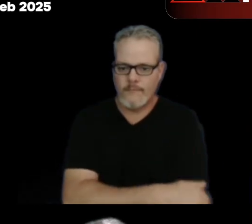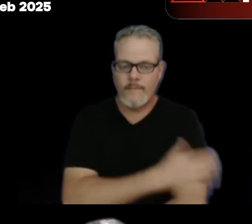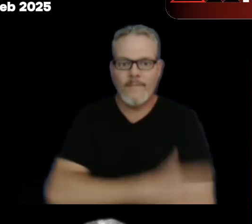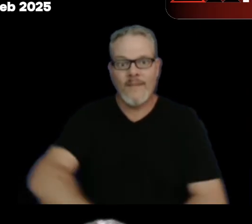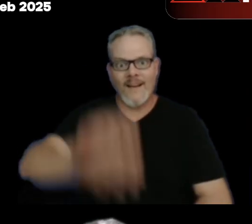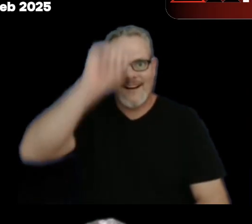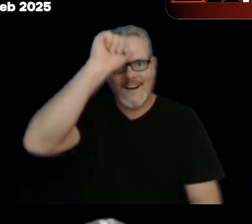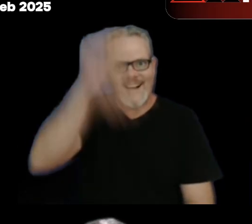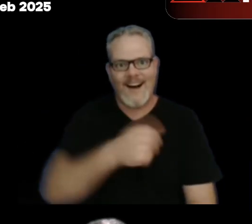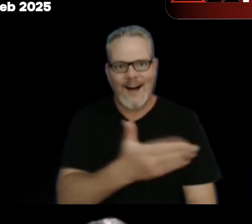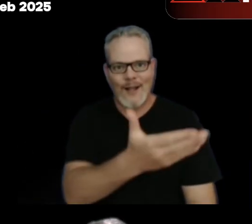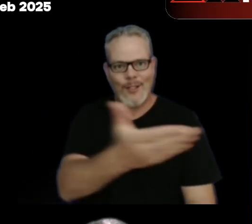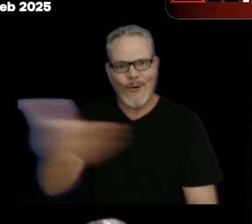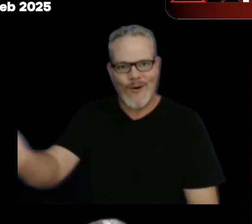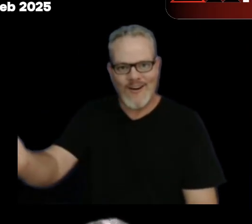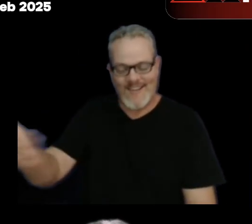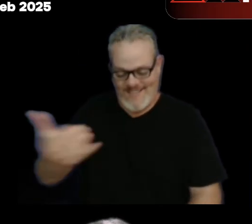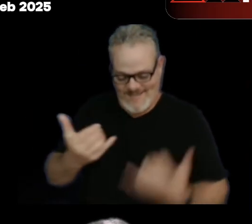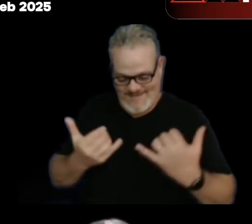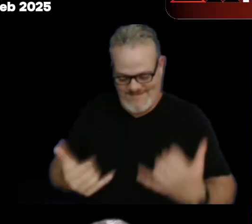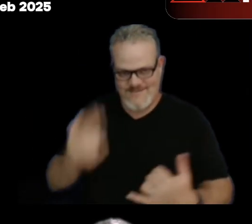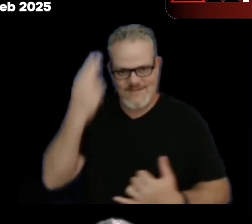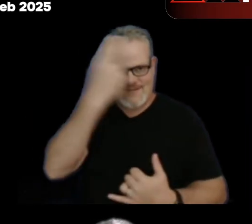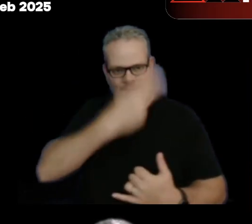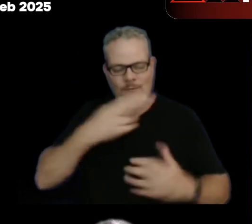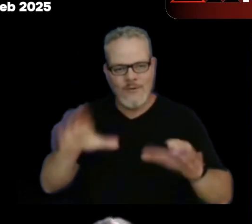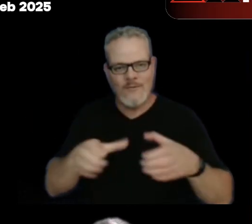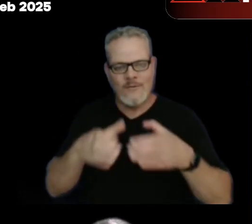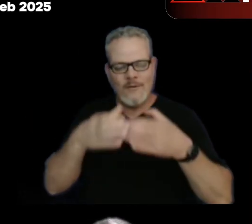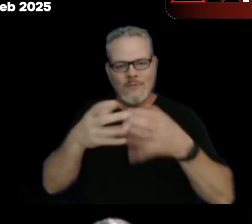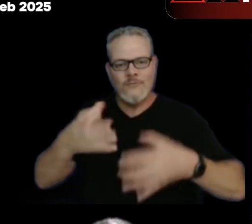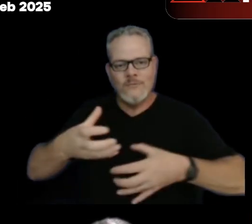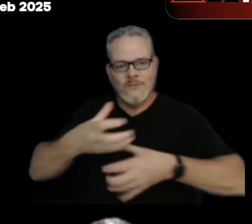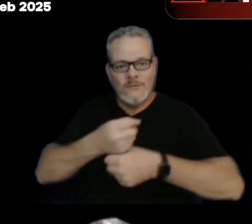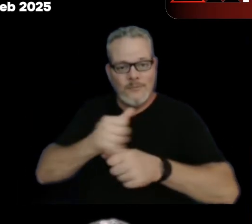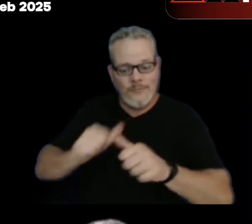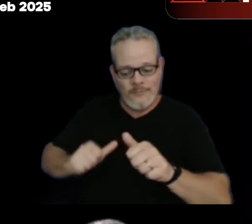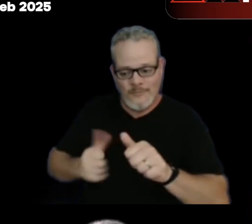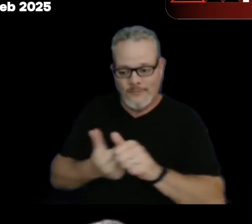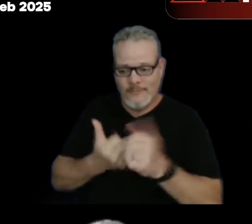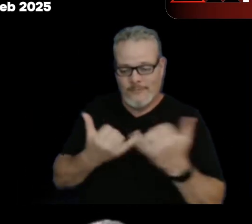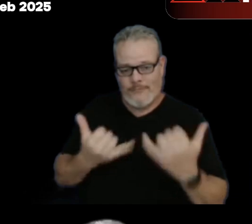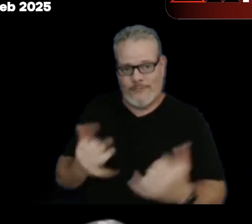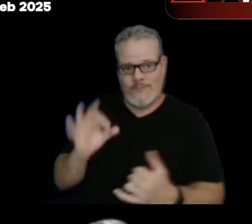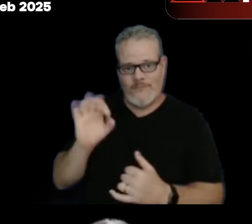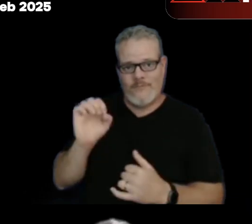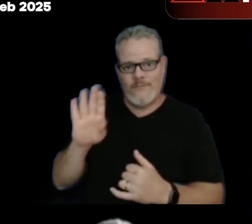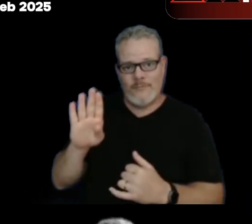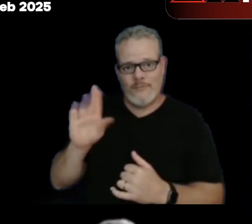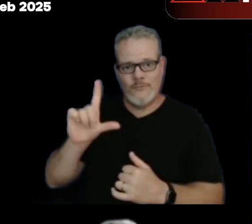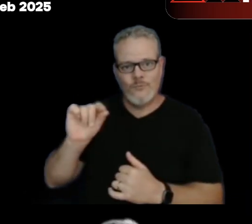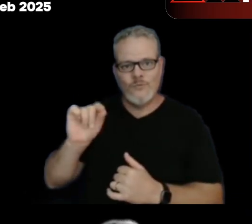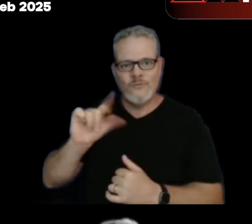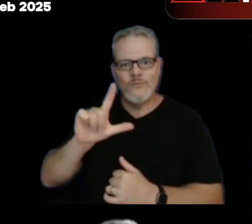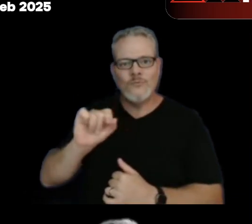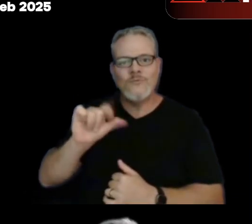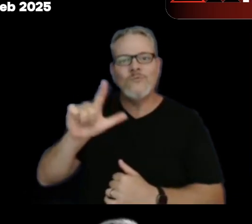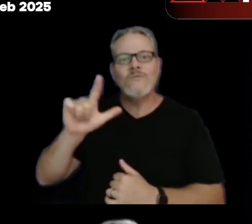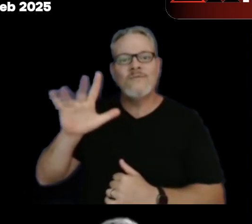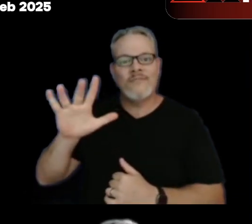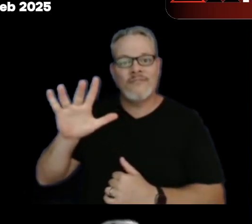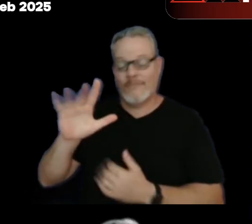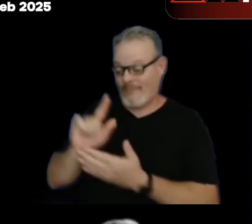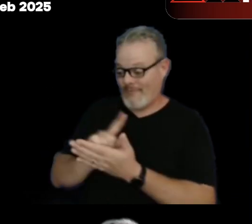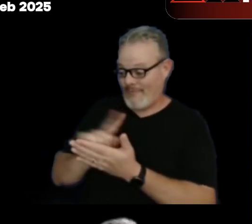Hello, everyone. This is our Hawaiian Volcano summary for February 20th, 2025. The last week was fairly quiet